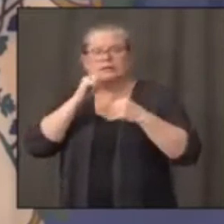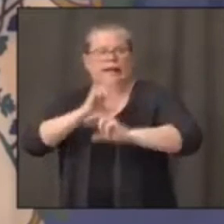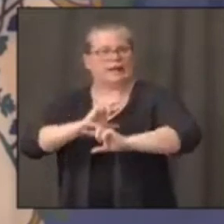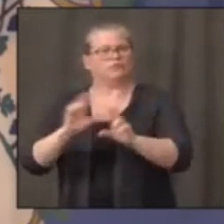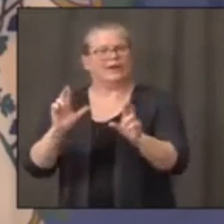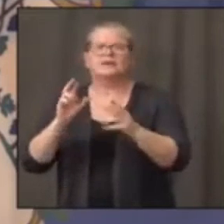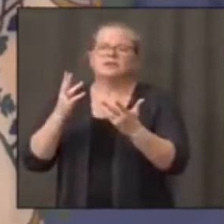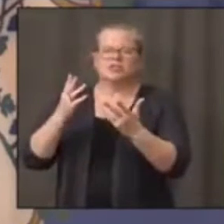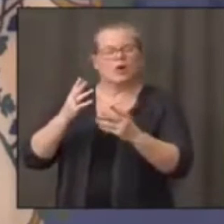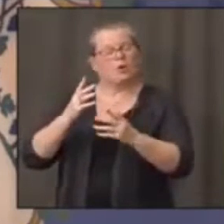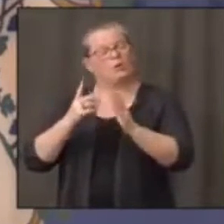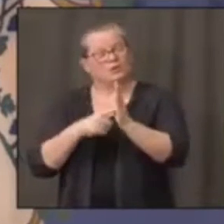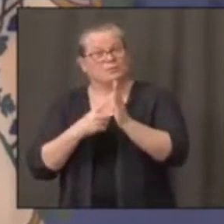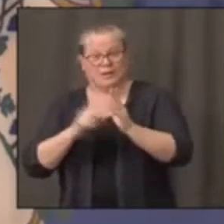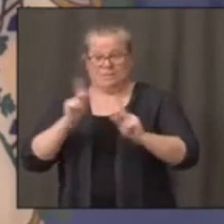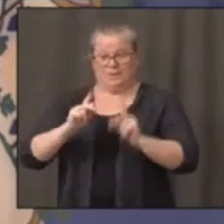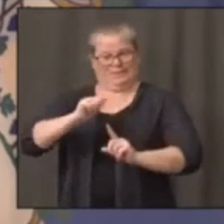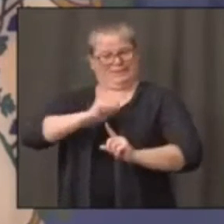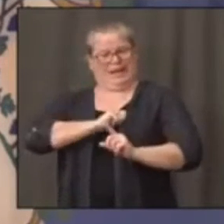You're right.